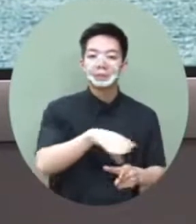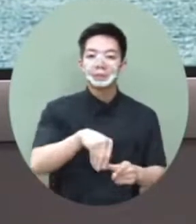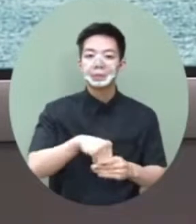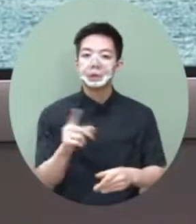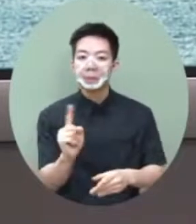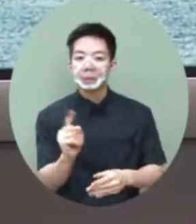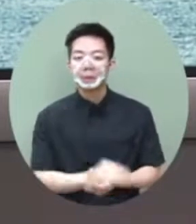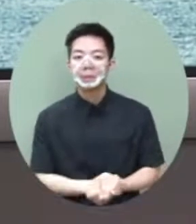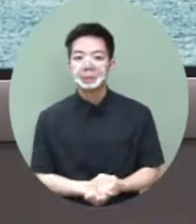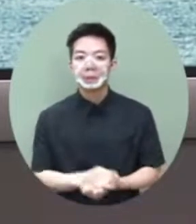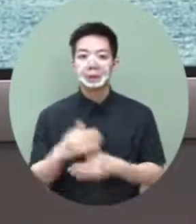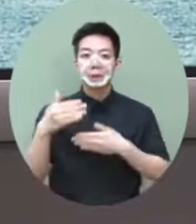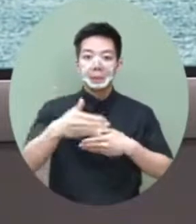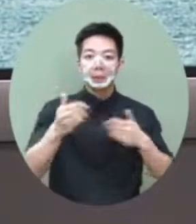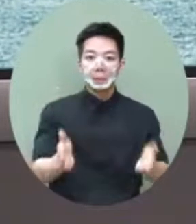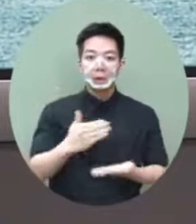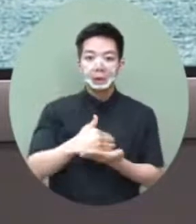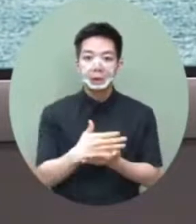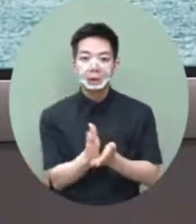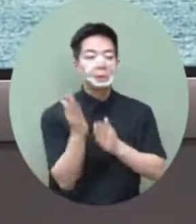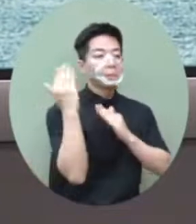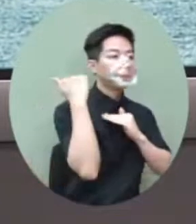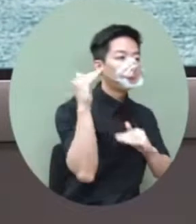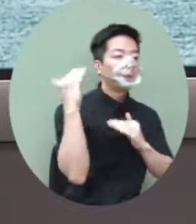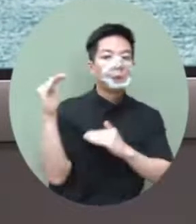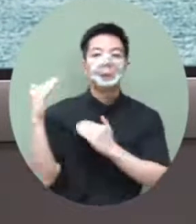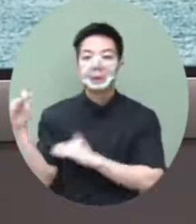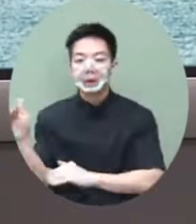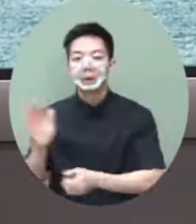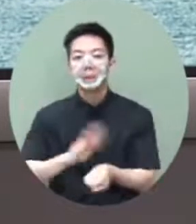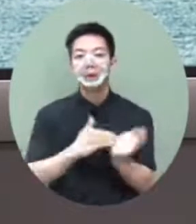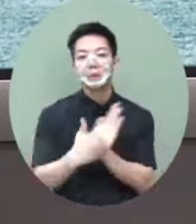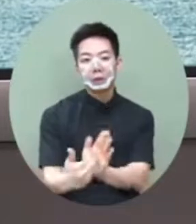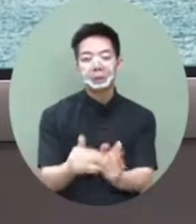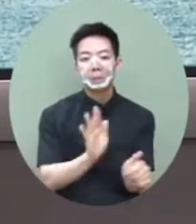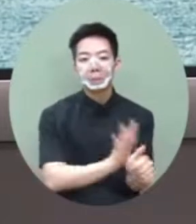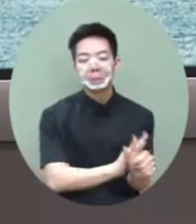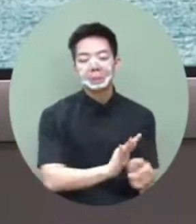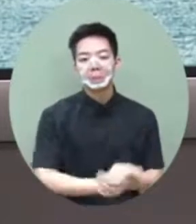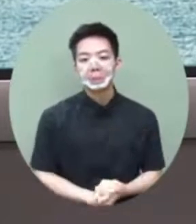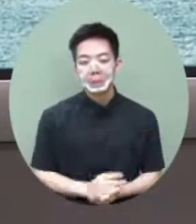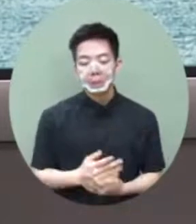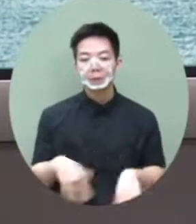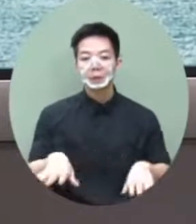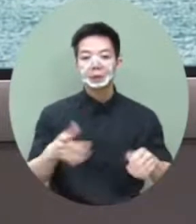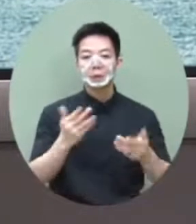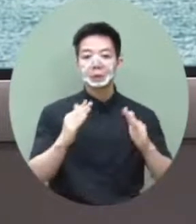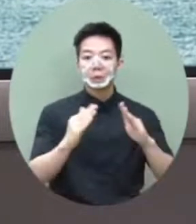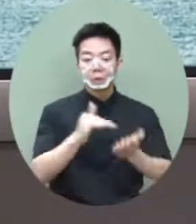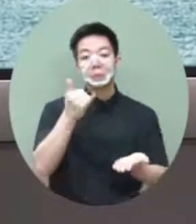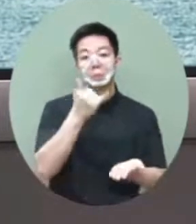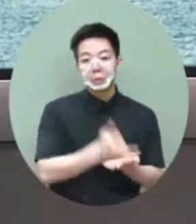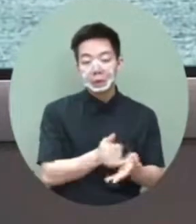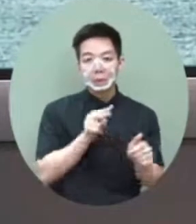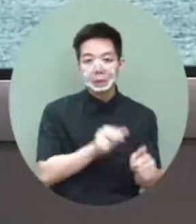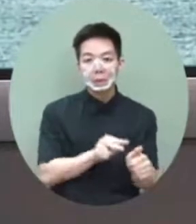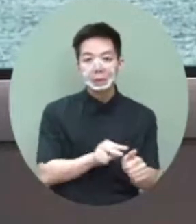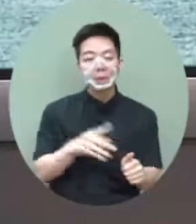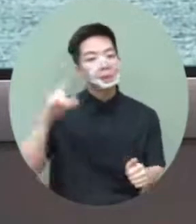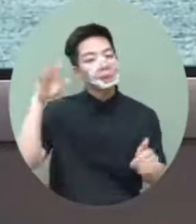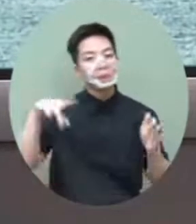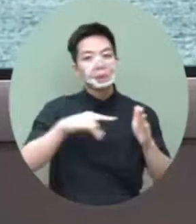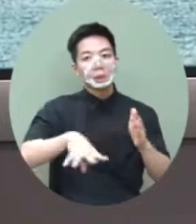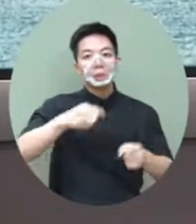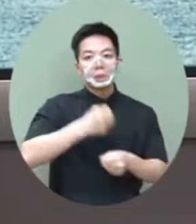recovering and in a stable condition, but cannot go back to home or their residential care homes. This will release